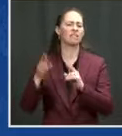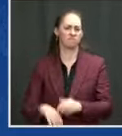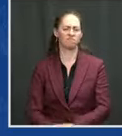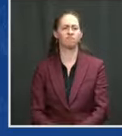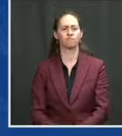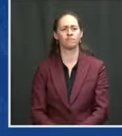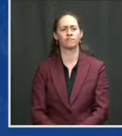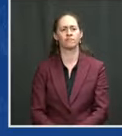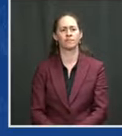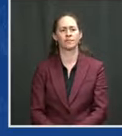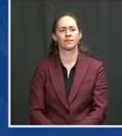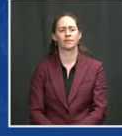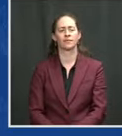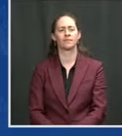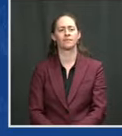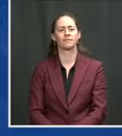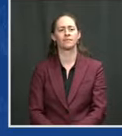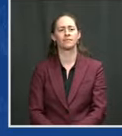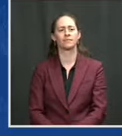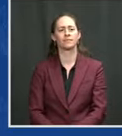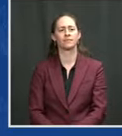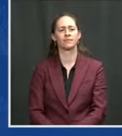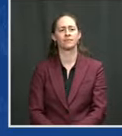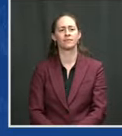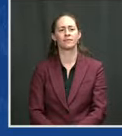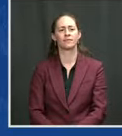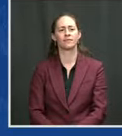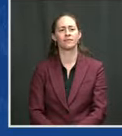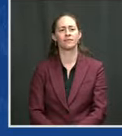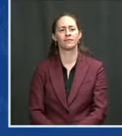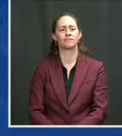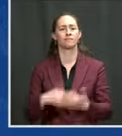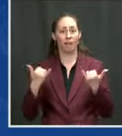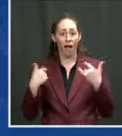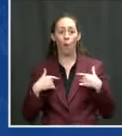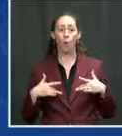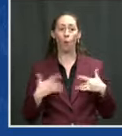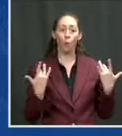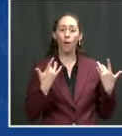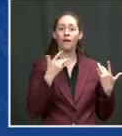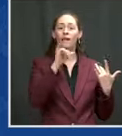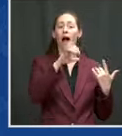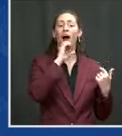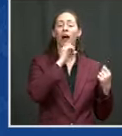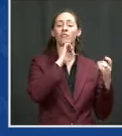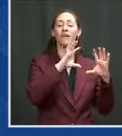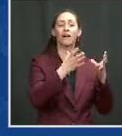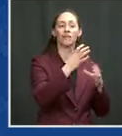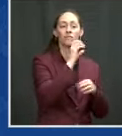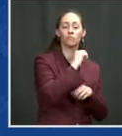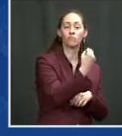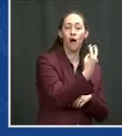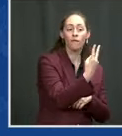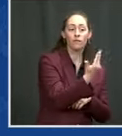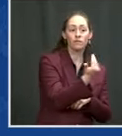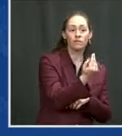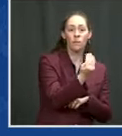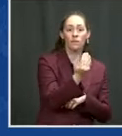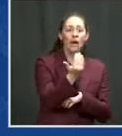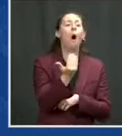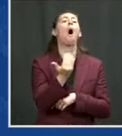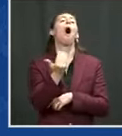about being able to vaccinate 12, 13, 14, and 15-year-olds. And we've got plans in schools. We also have